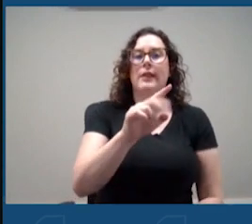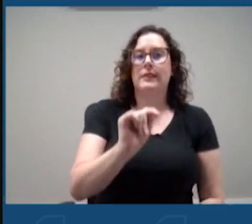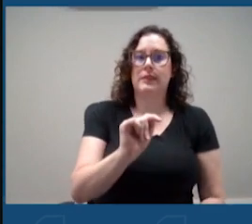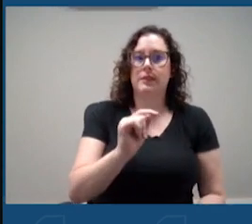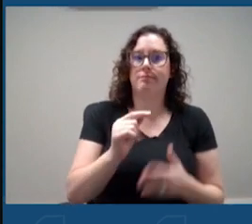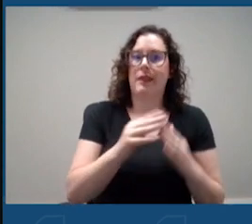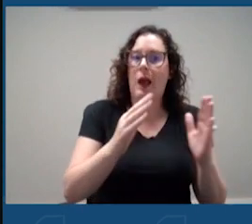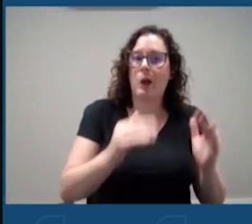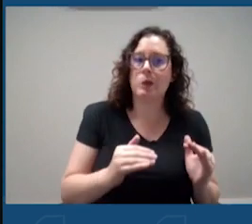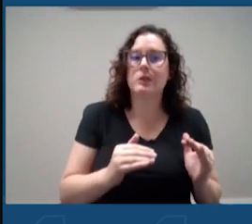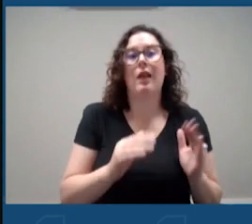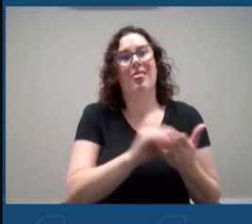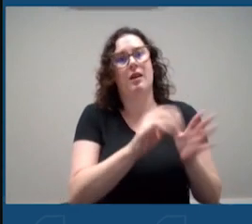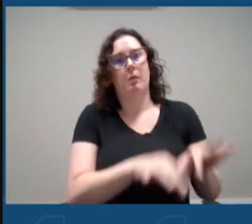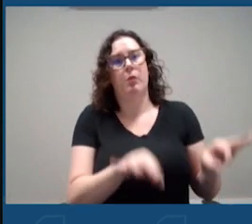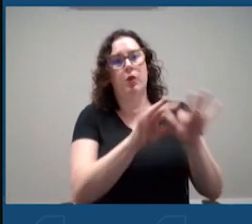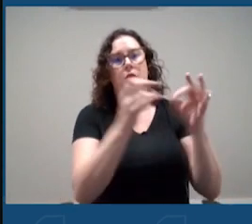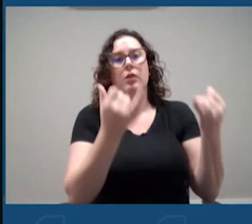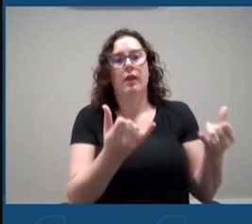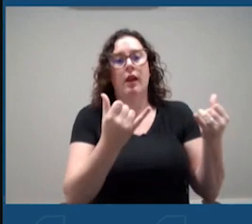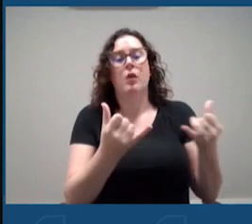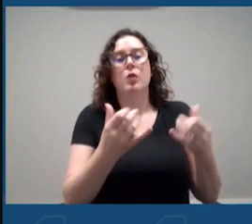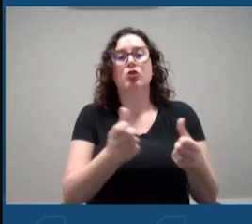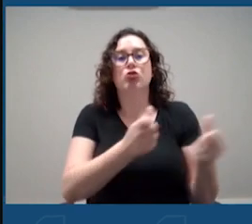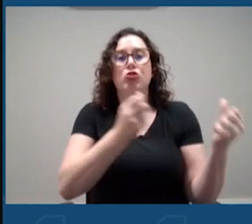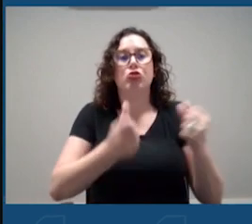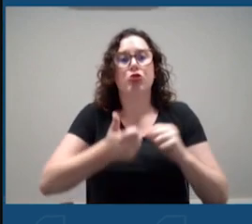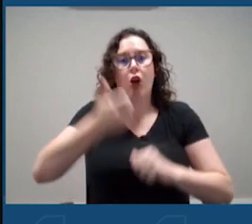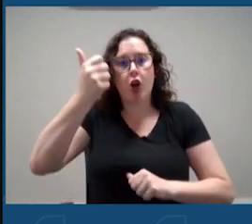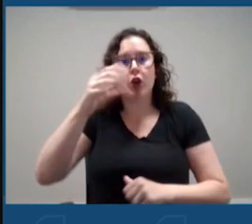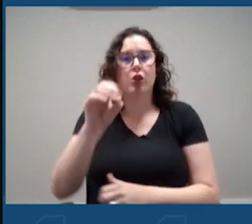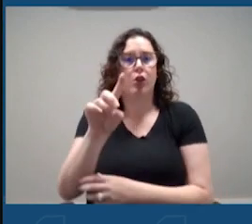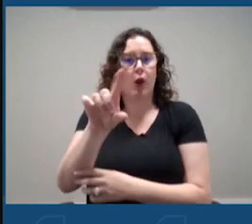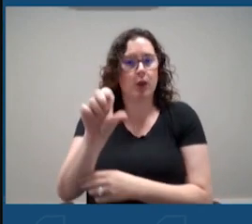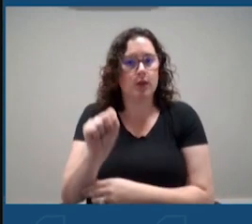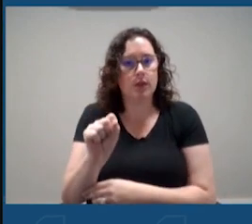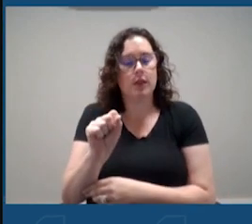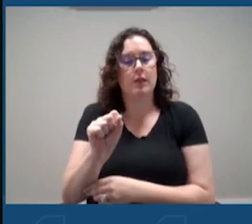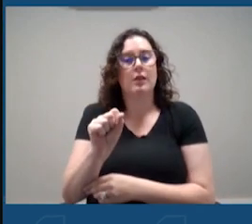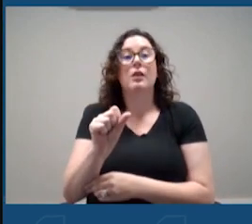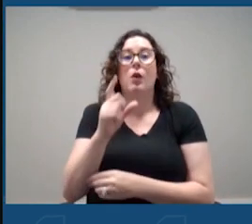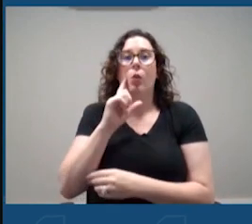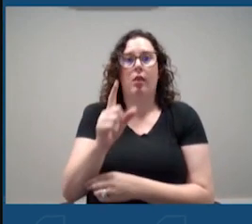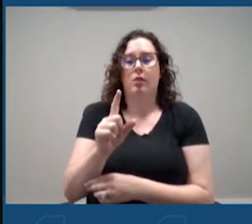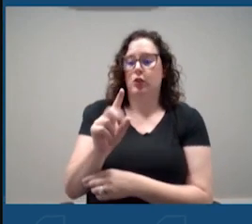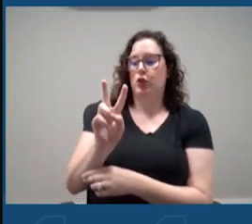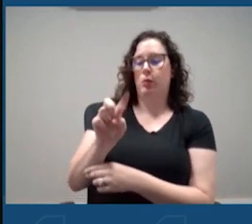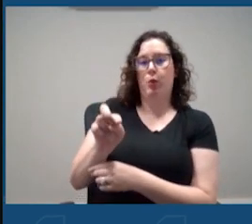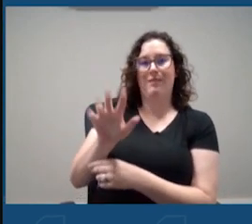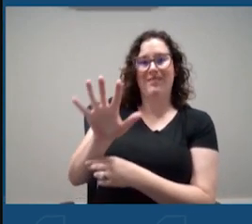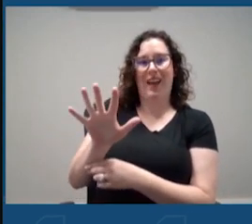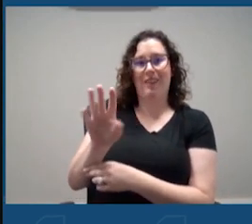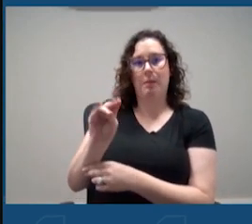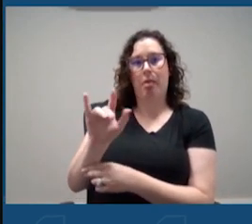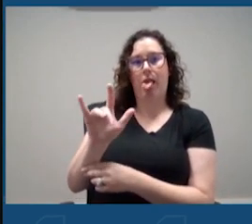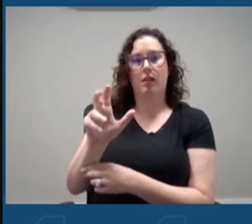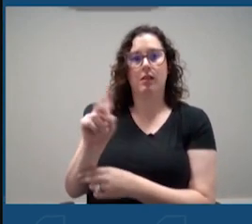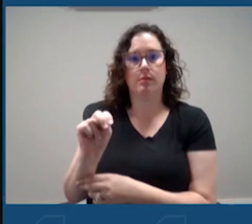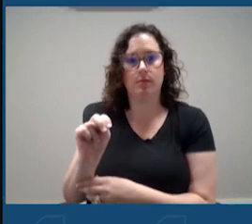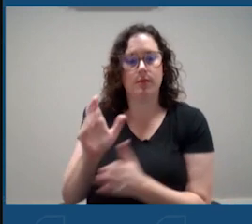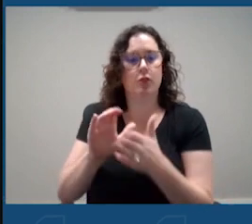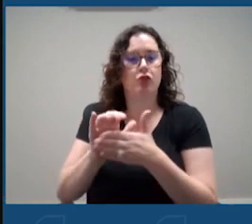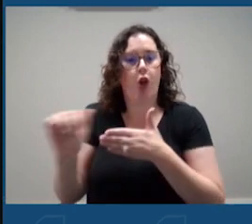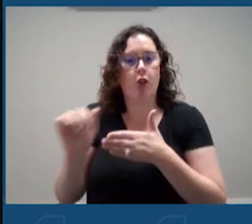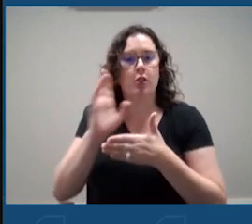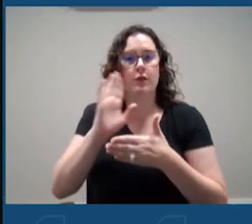them. Stronger energy codes also will give us $2.5 billion in lifetime savings for